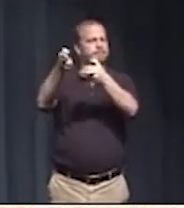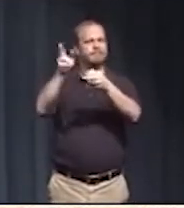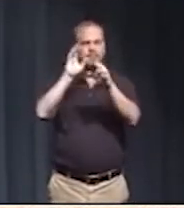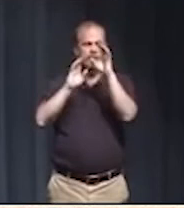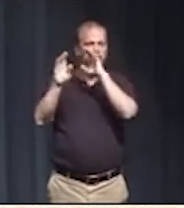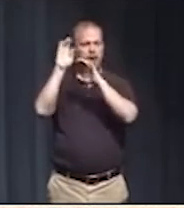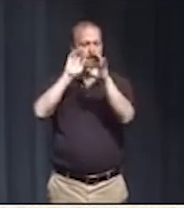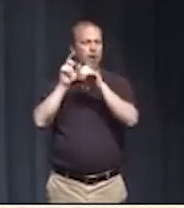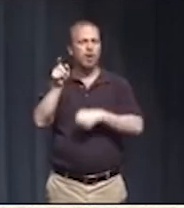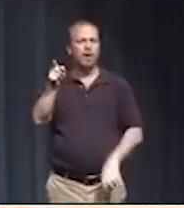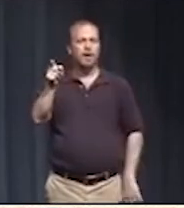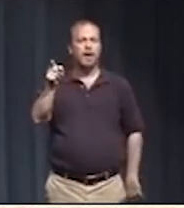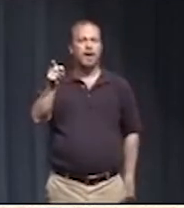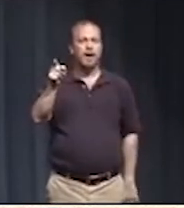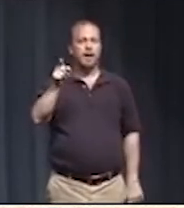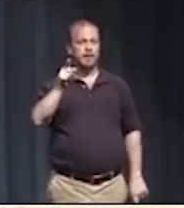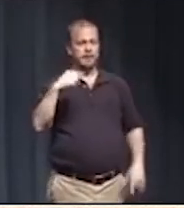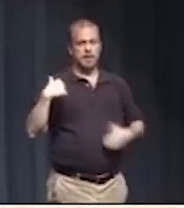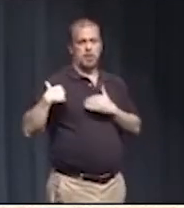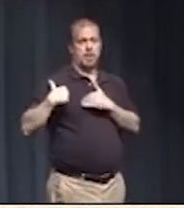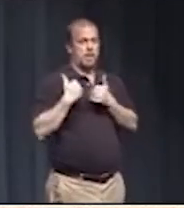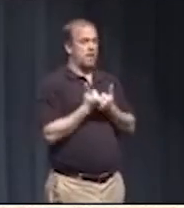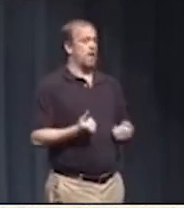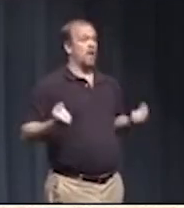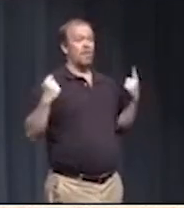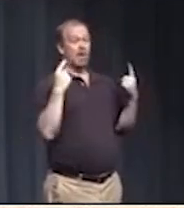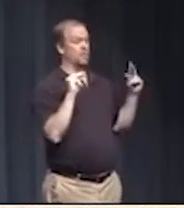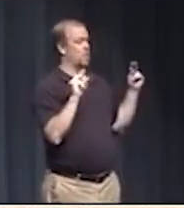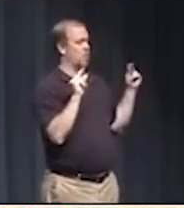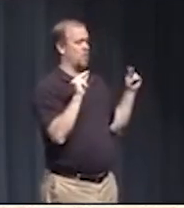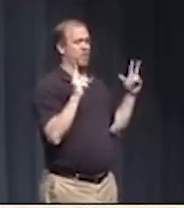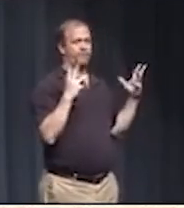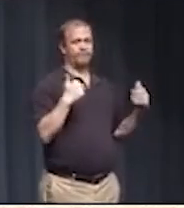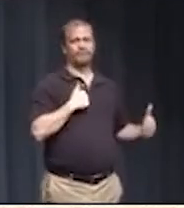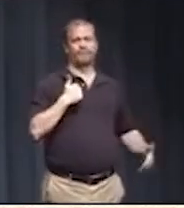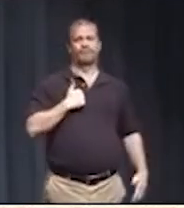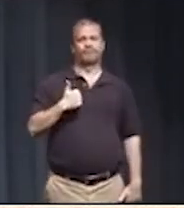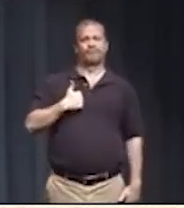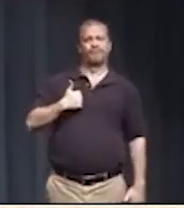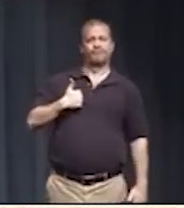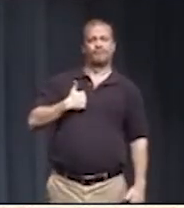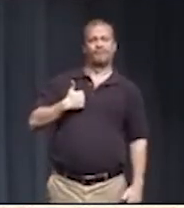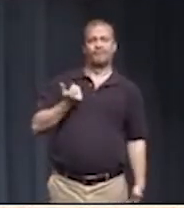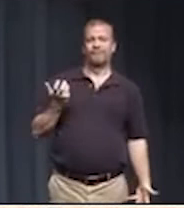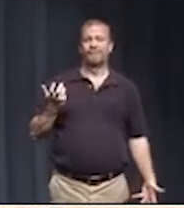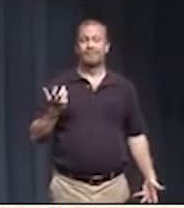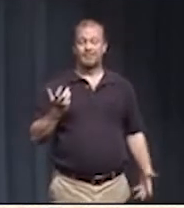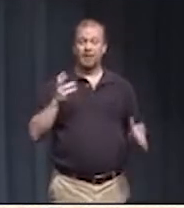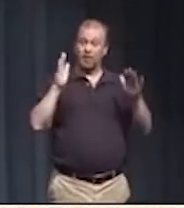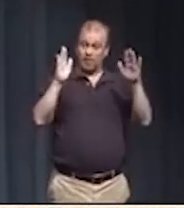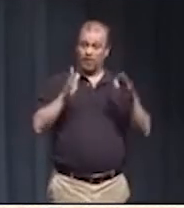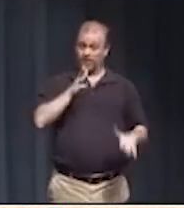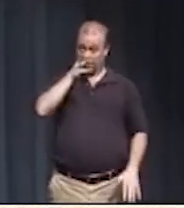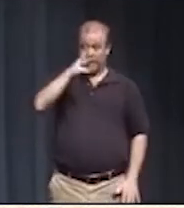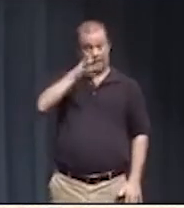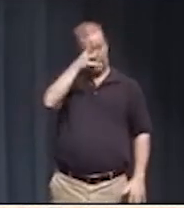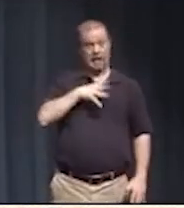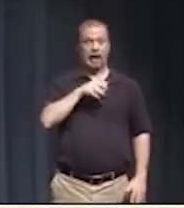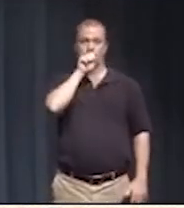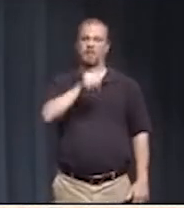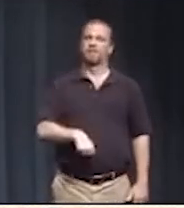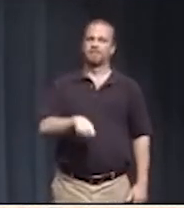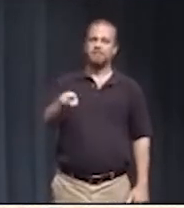exploring. Not really responsible to anybody but himself. It's a wonderful life if you can get it from a guy's perspective.